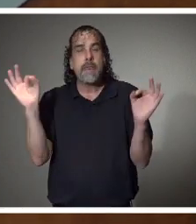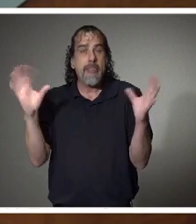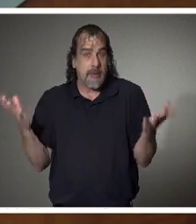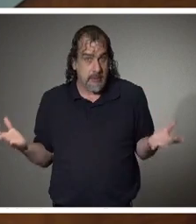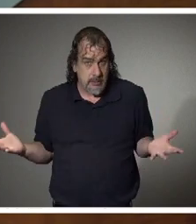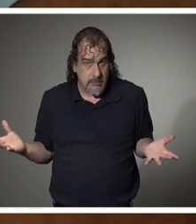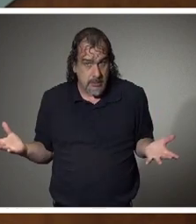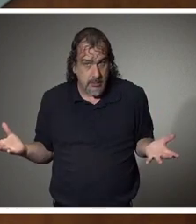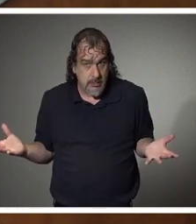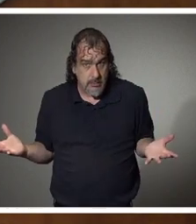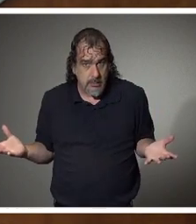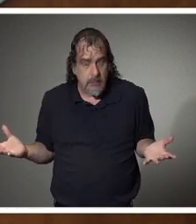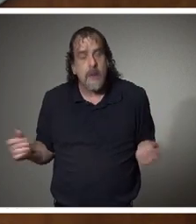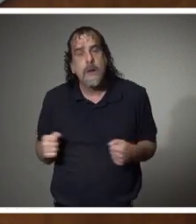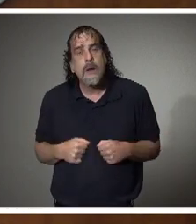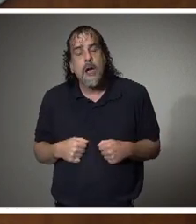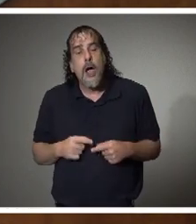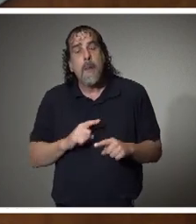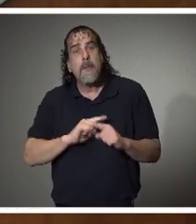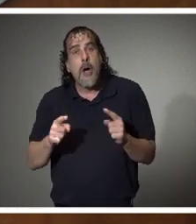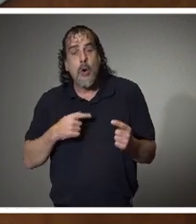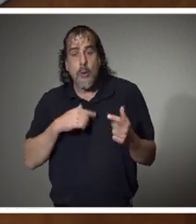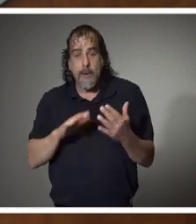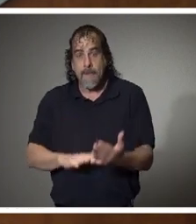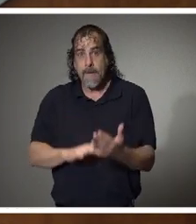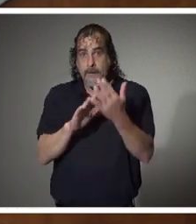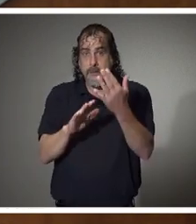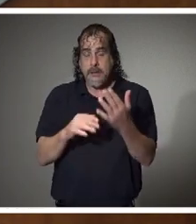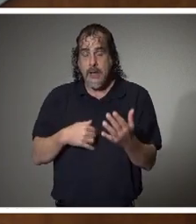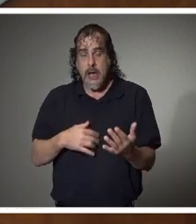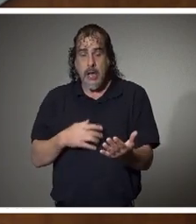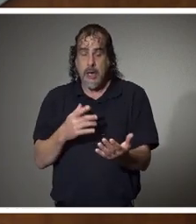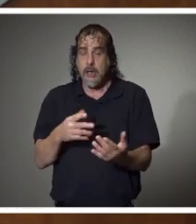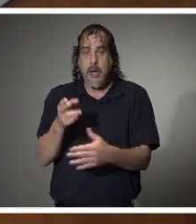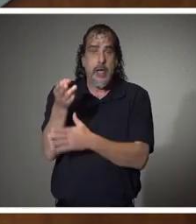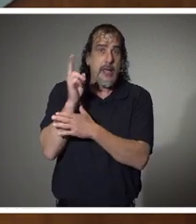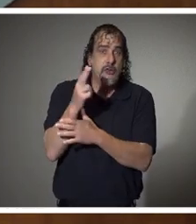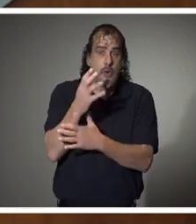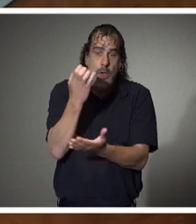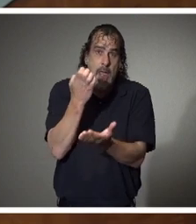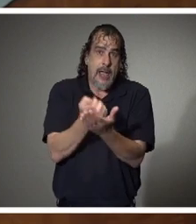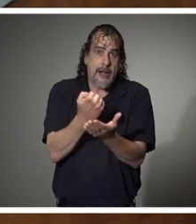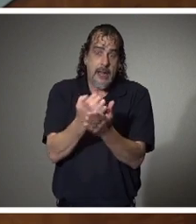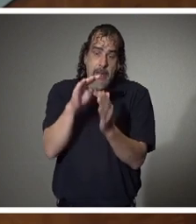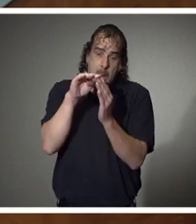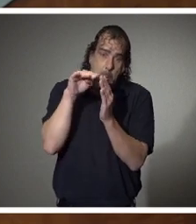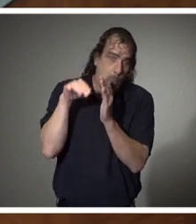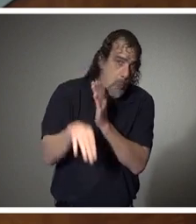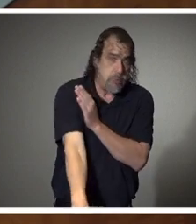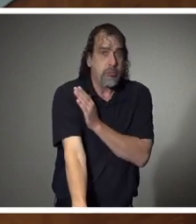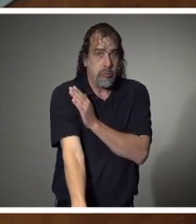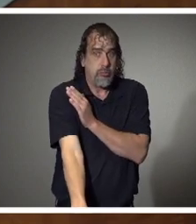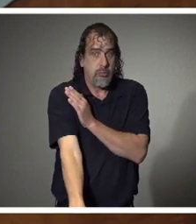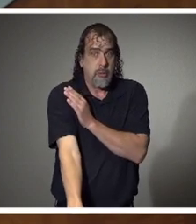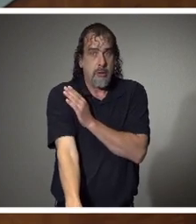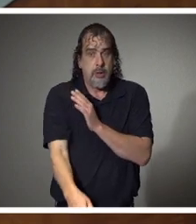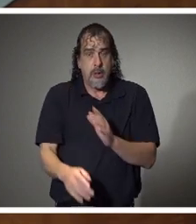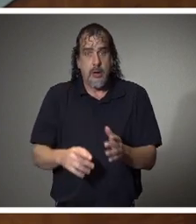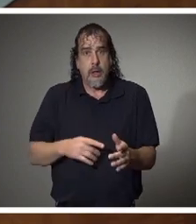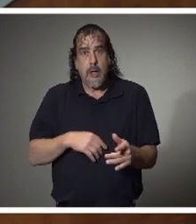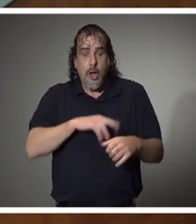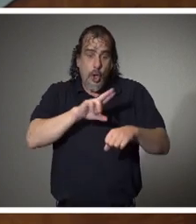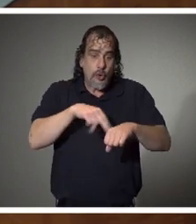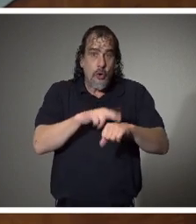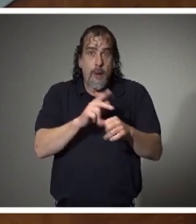But we are also facing a historic economic crisis. In a typical week before this virus hit our soil,